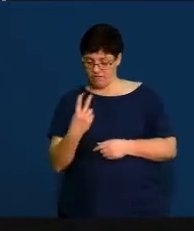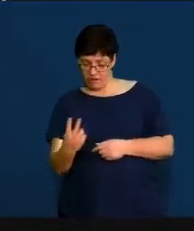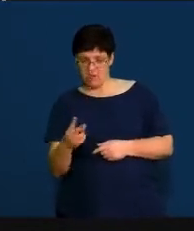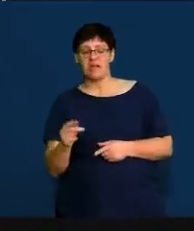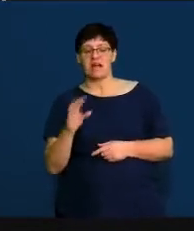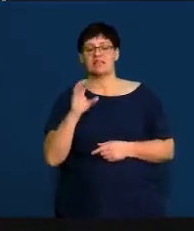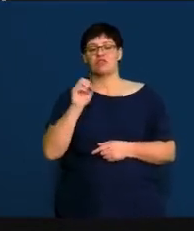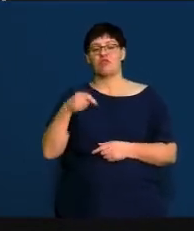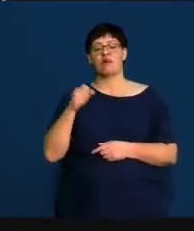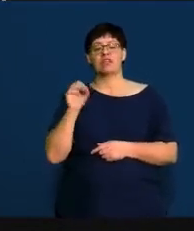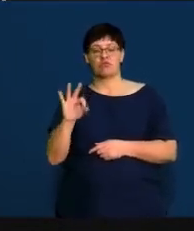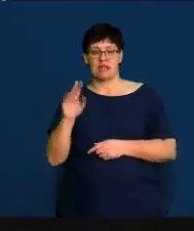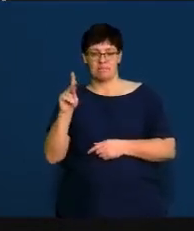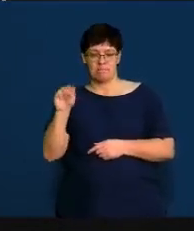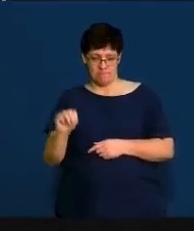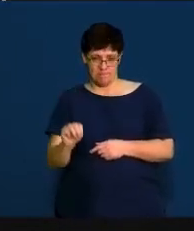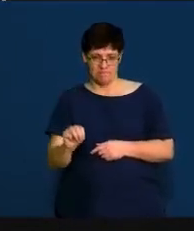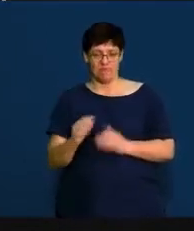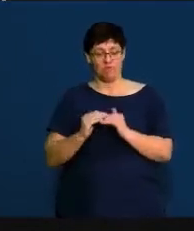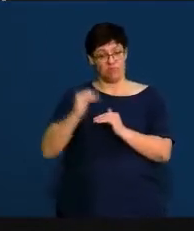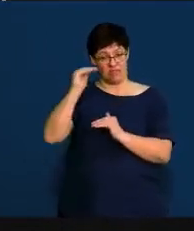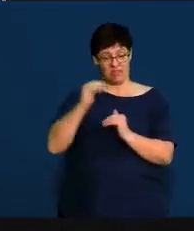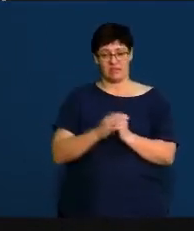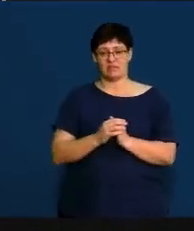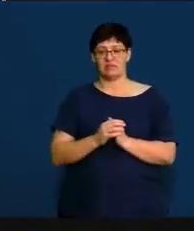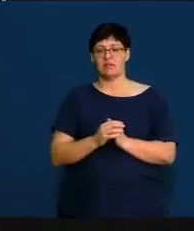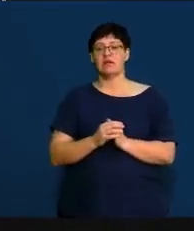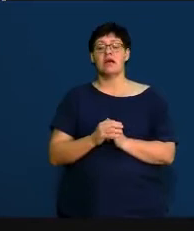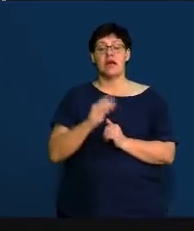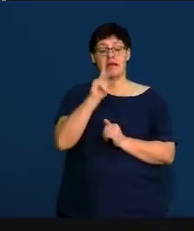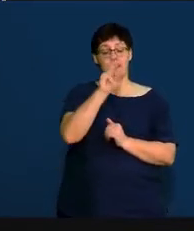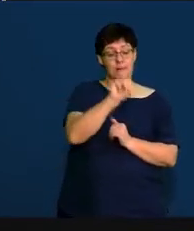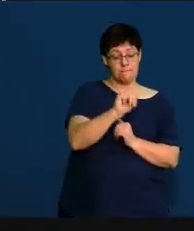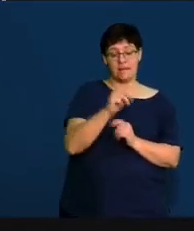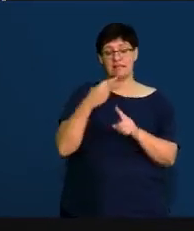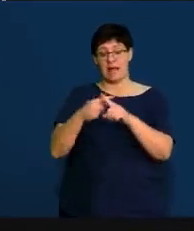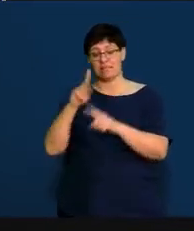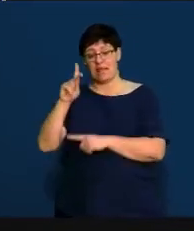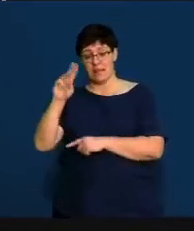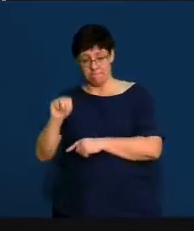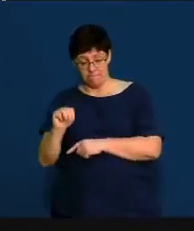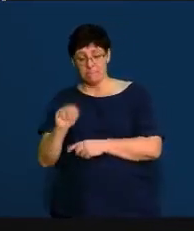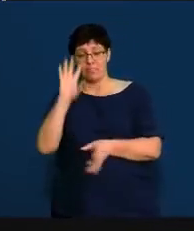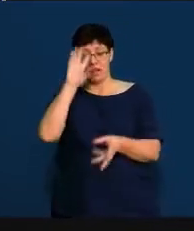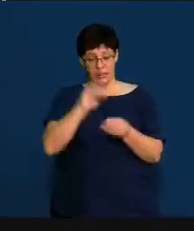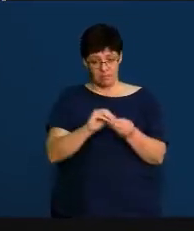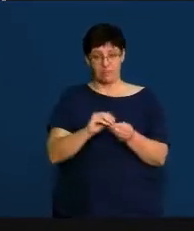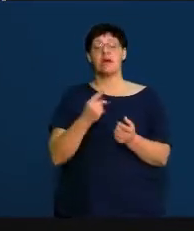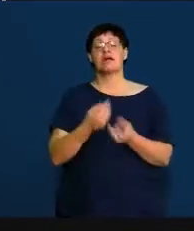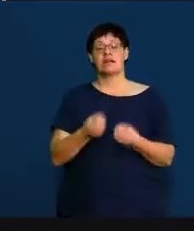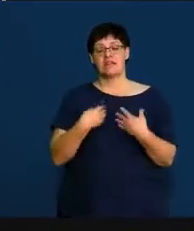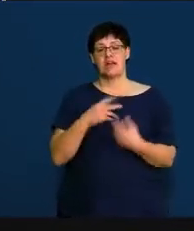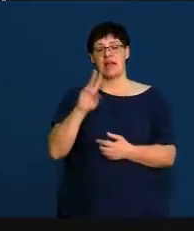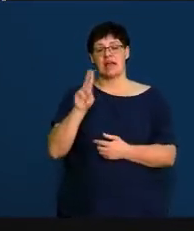to 0.3 kilometers for the breadth. Taking kilometers and multiplying them together gets me to